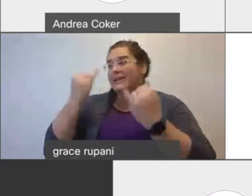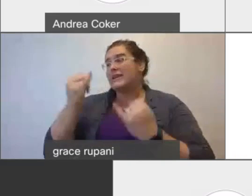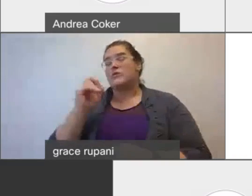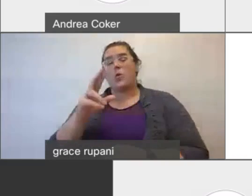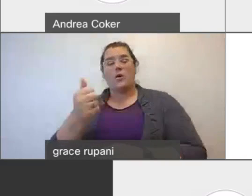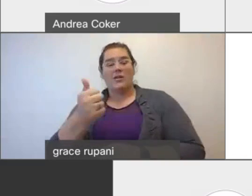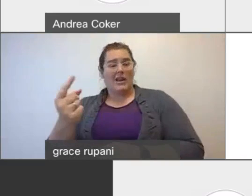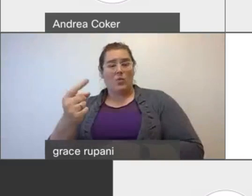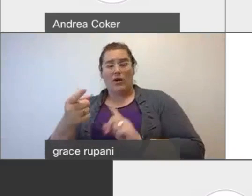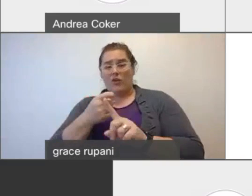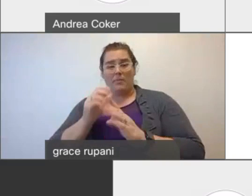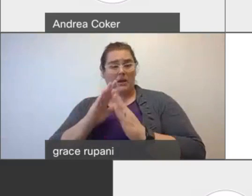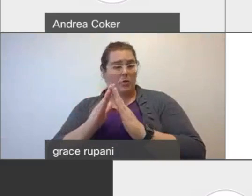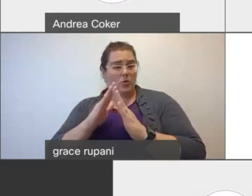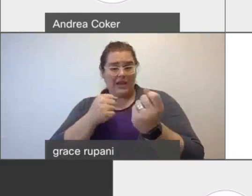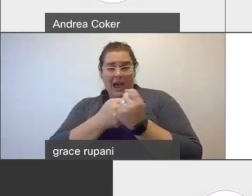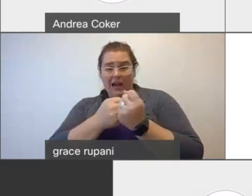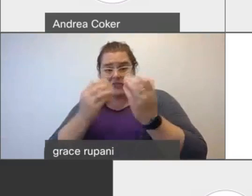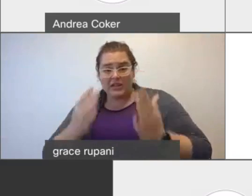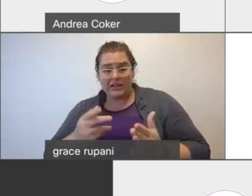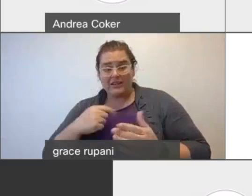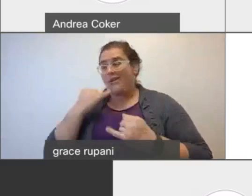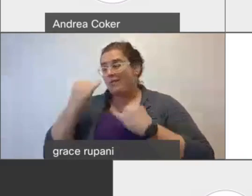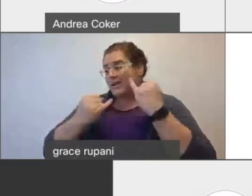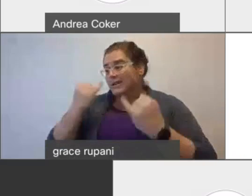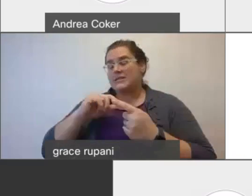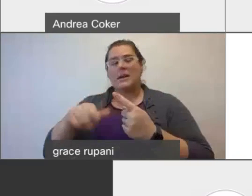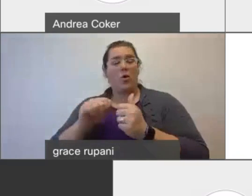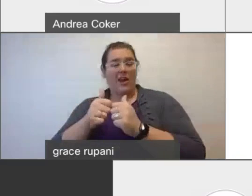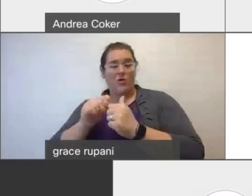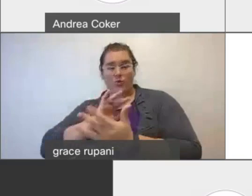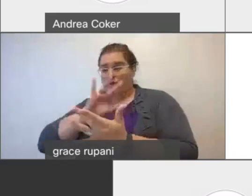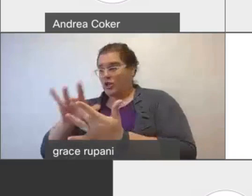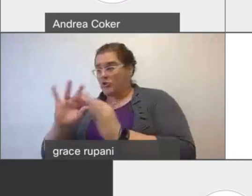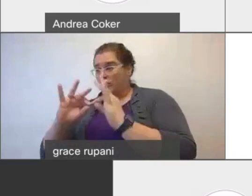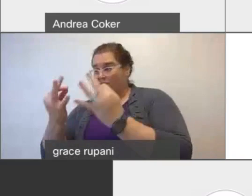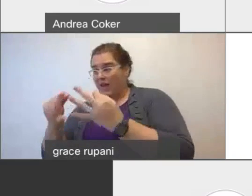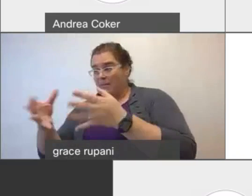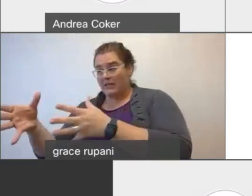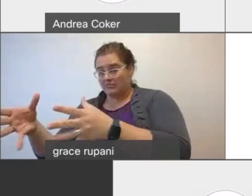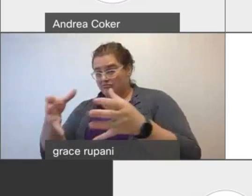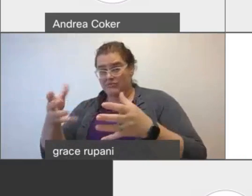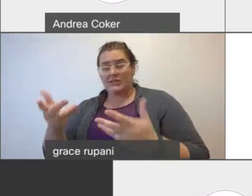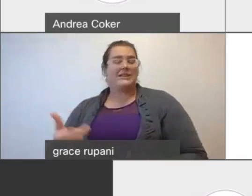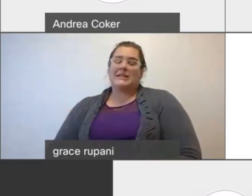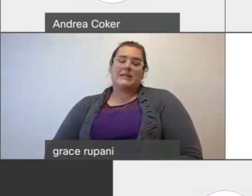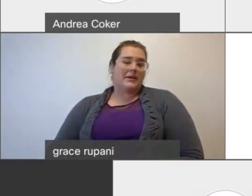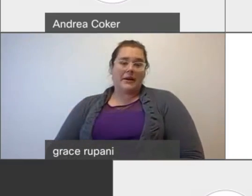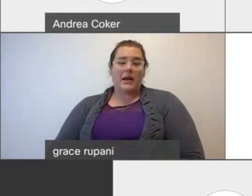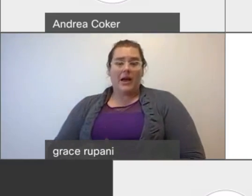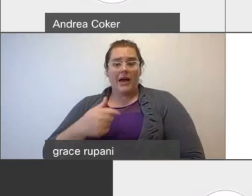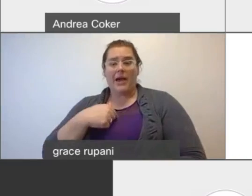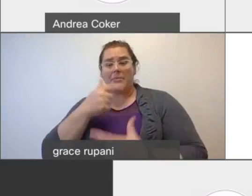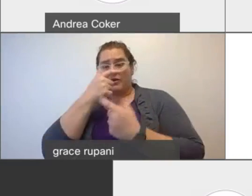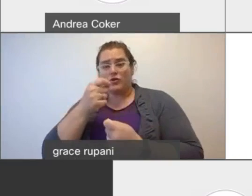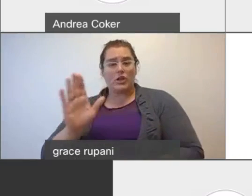else has, um, in terms of reaching out to family. I would be interested in thoughts about how that